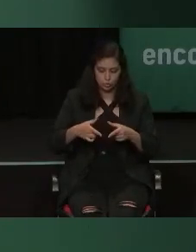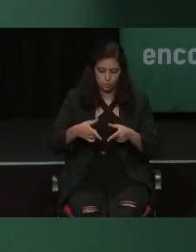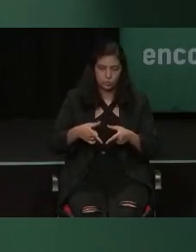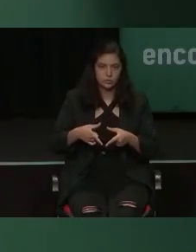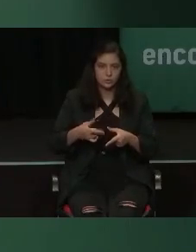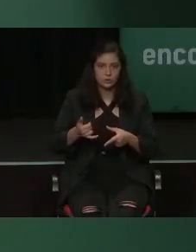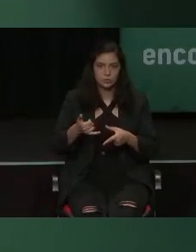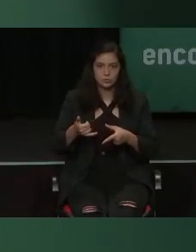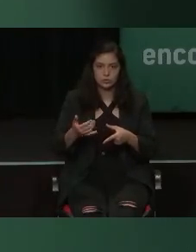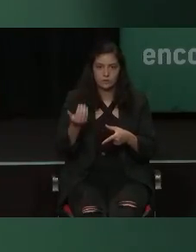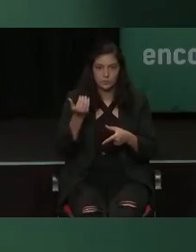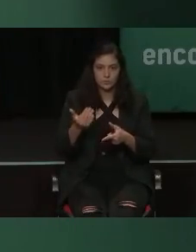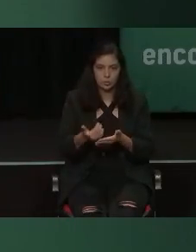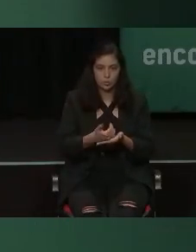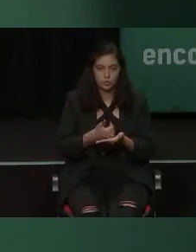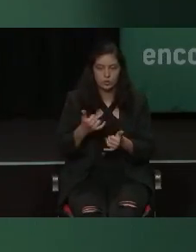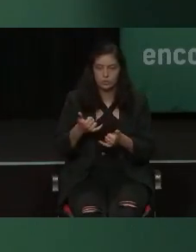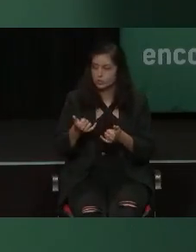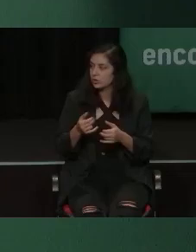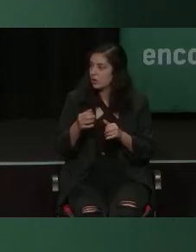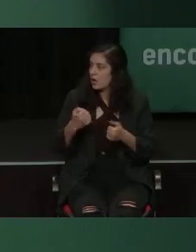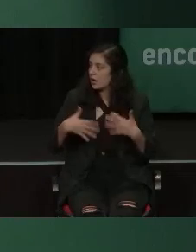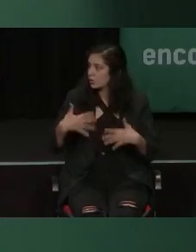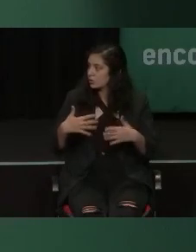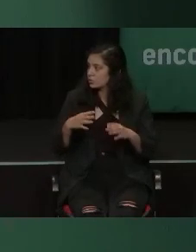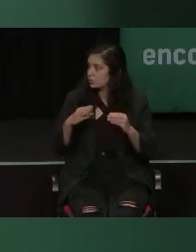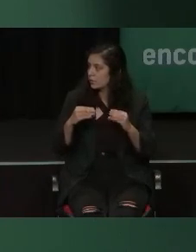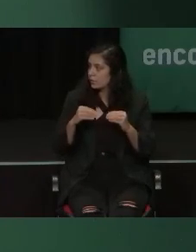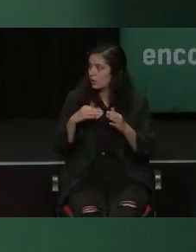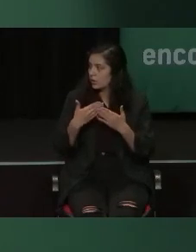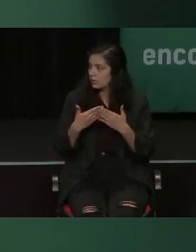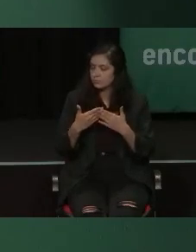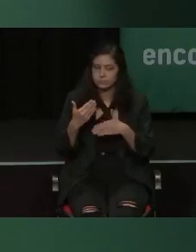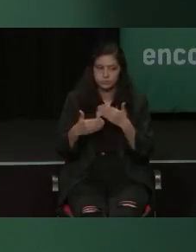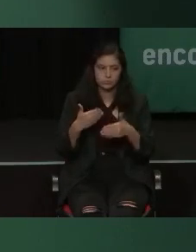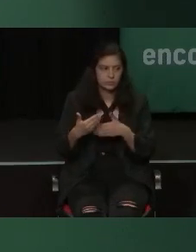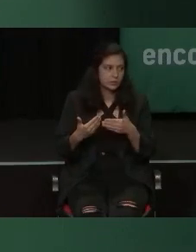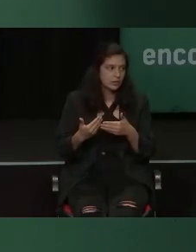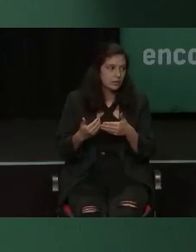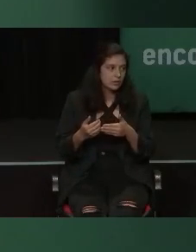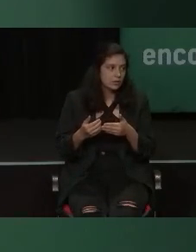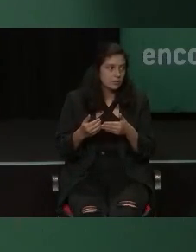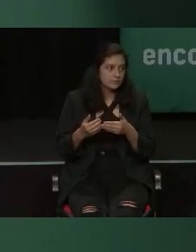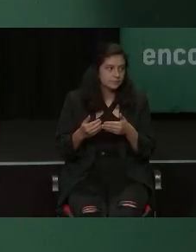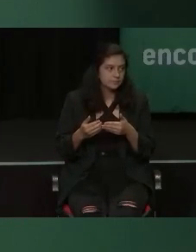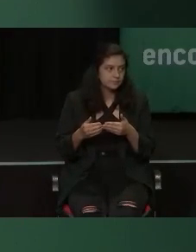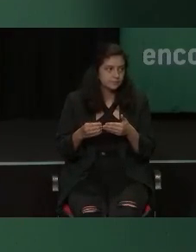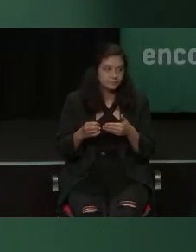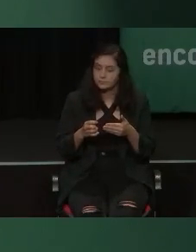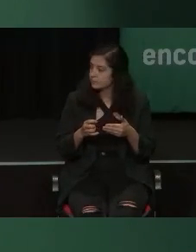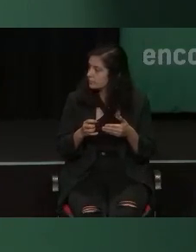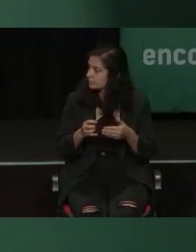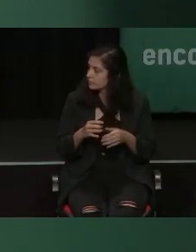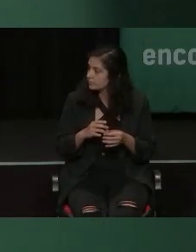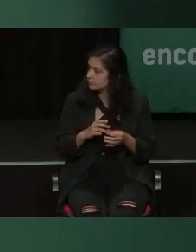period of half an hour. It will collect these data and then it will be worked by the algorithm, which will